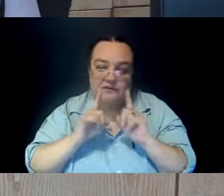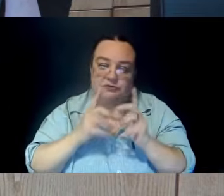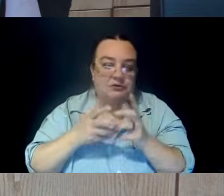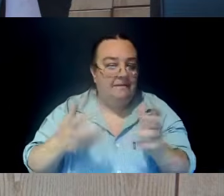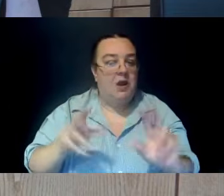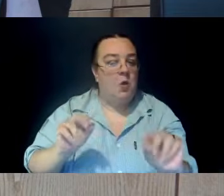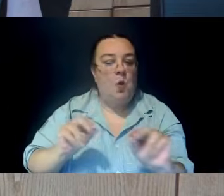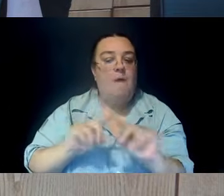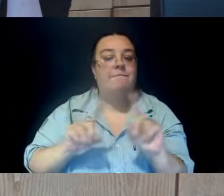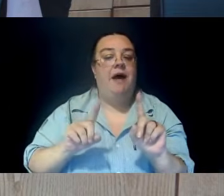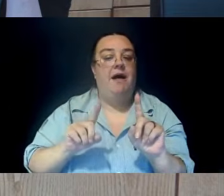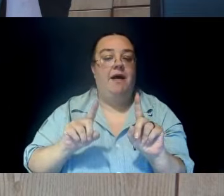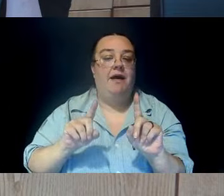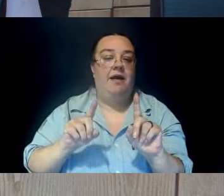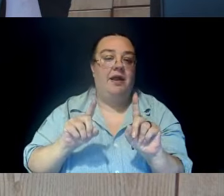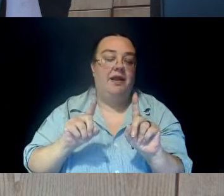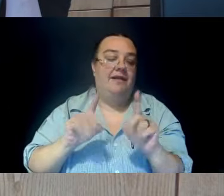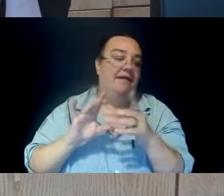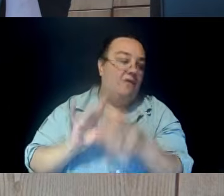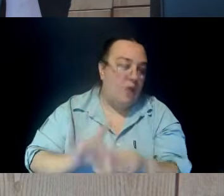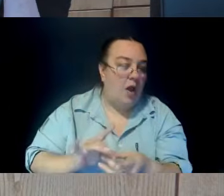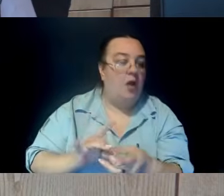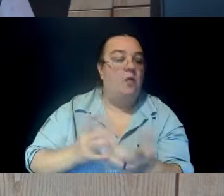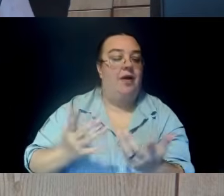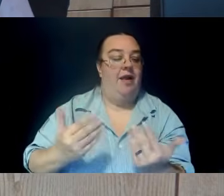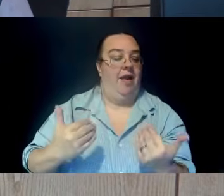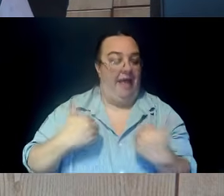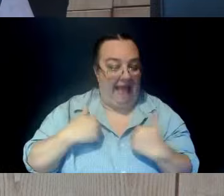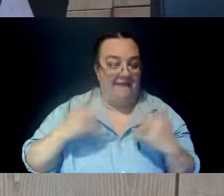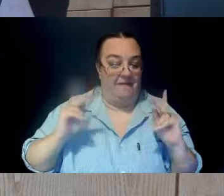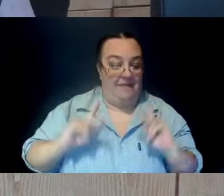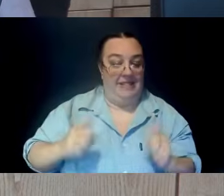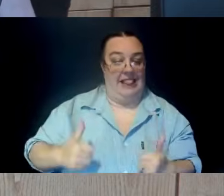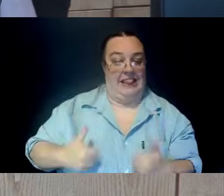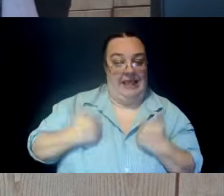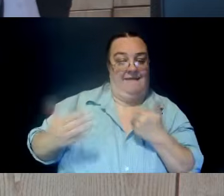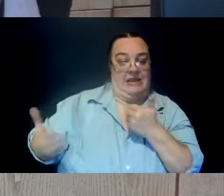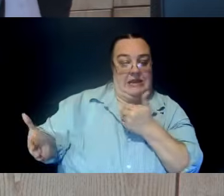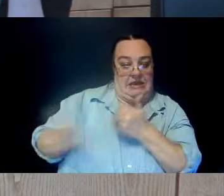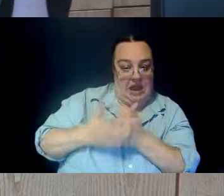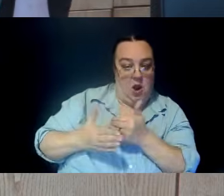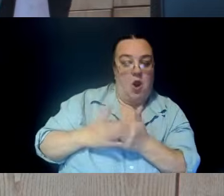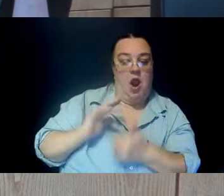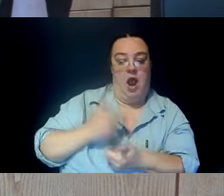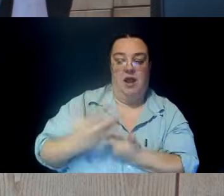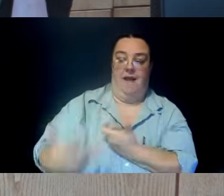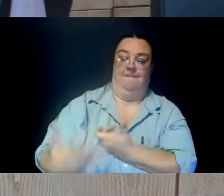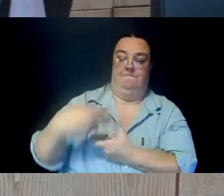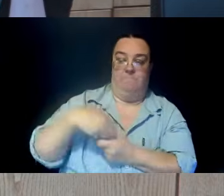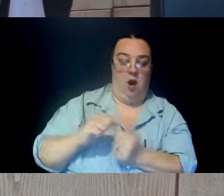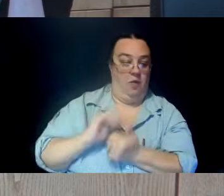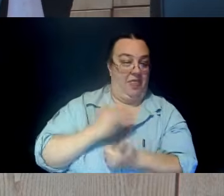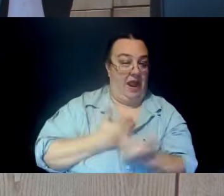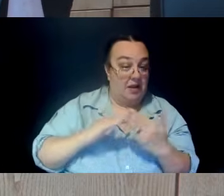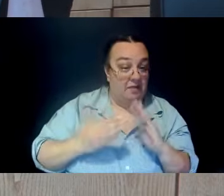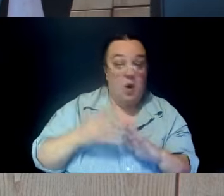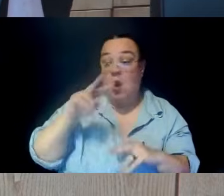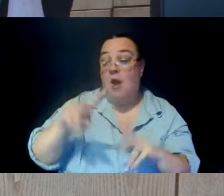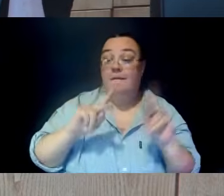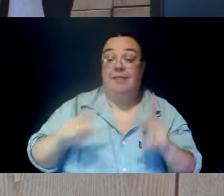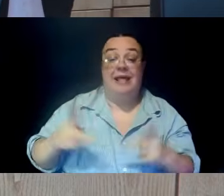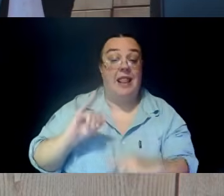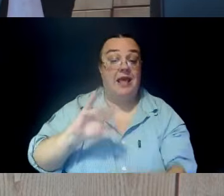in terms of having people living near us being part of our community. And I look at places like the Cheverly